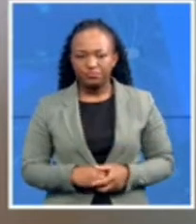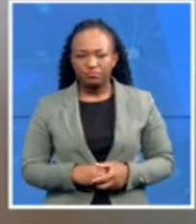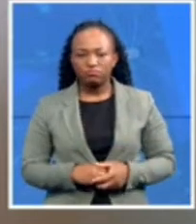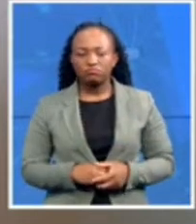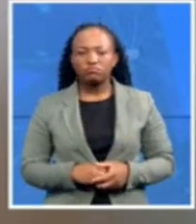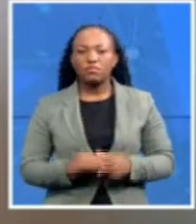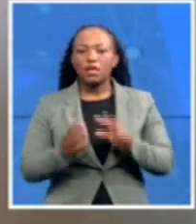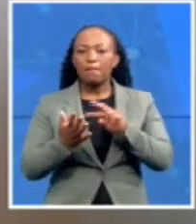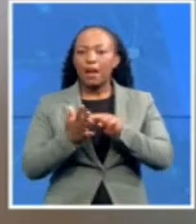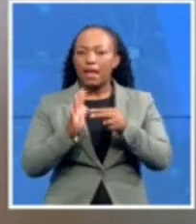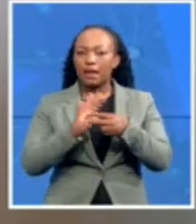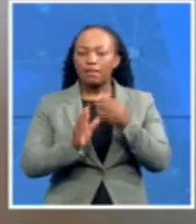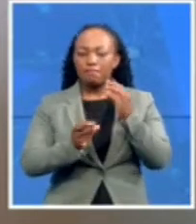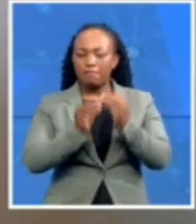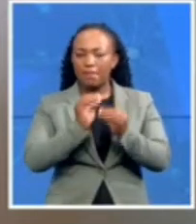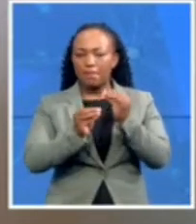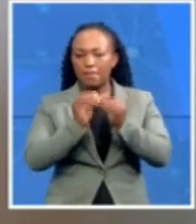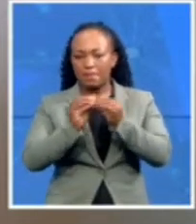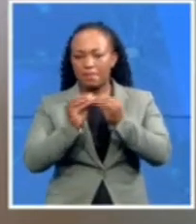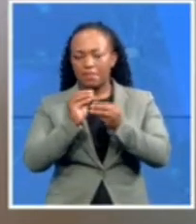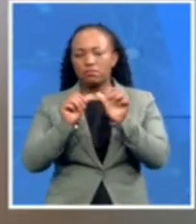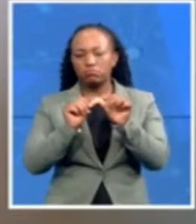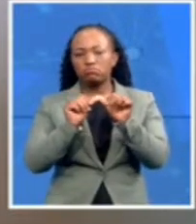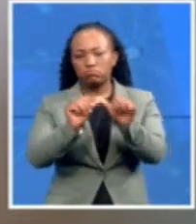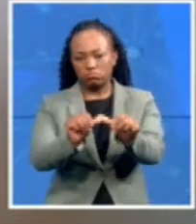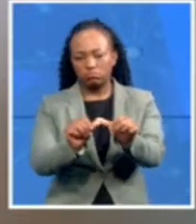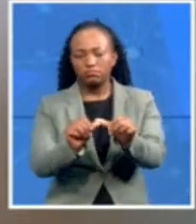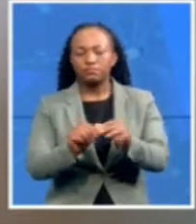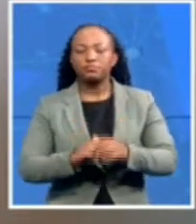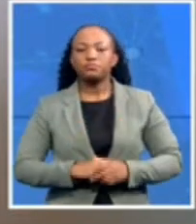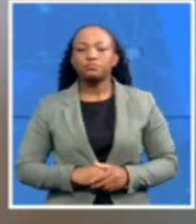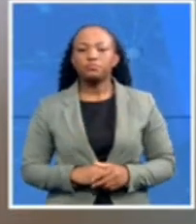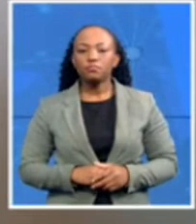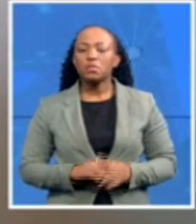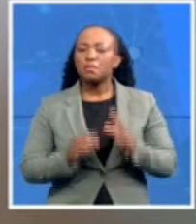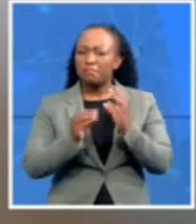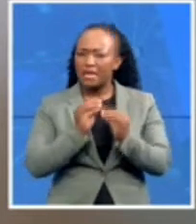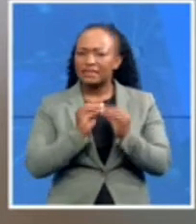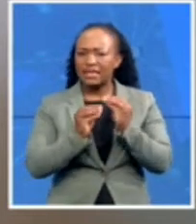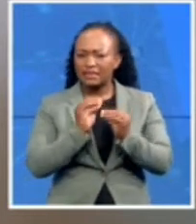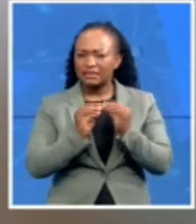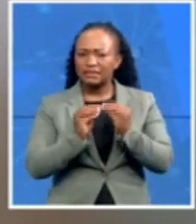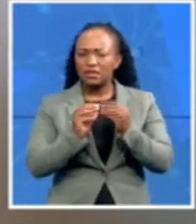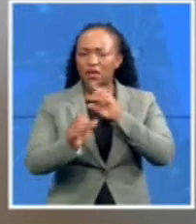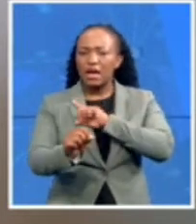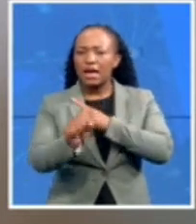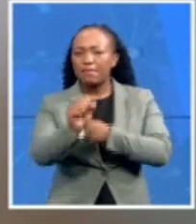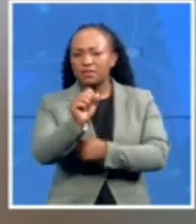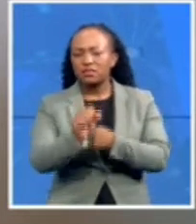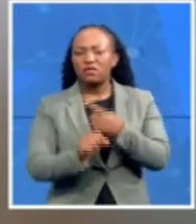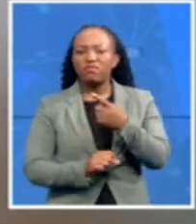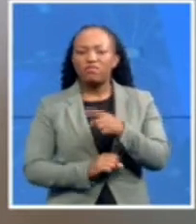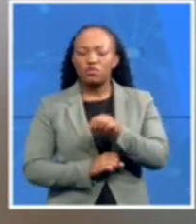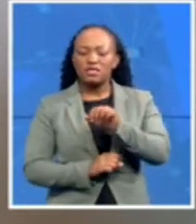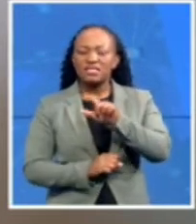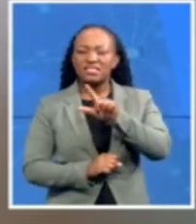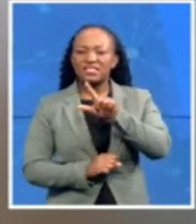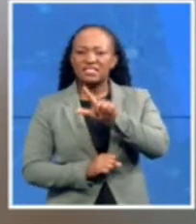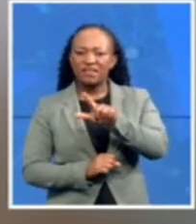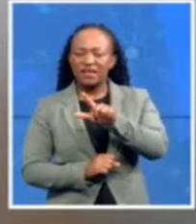We are doing maintenance on capacity of 7,030 megawatts.